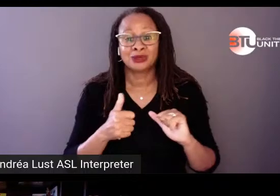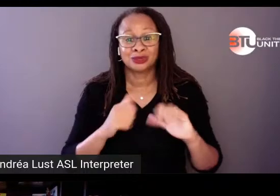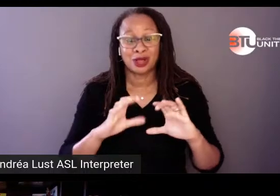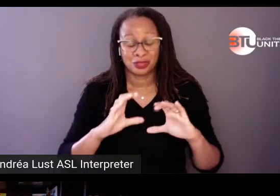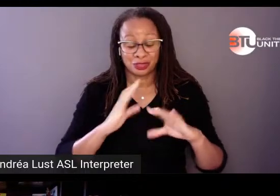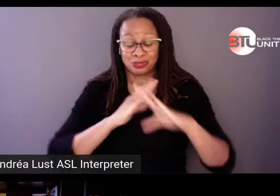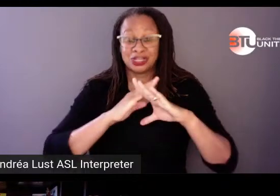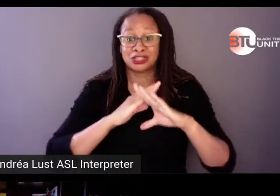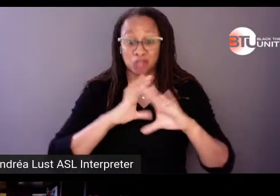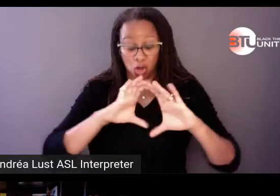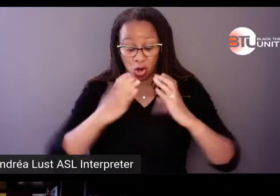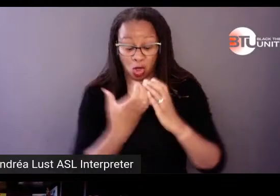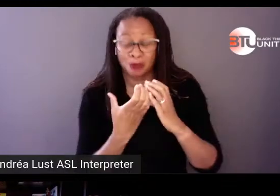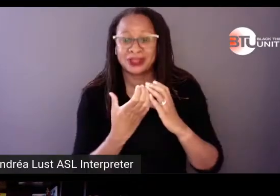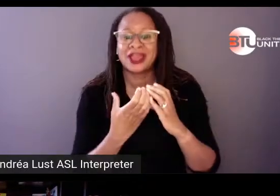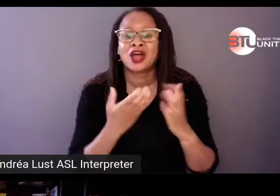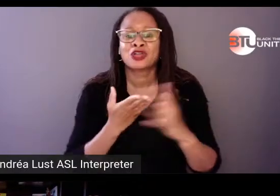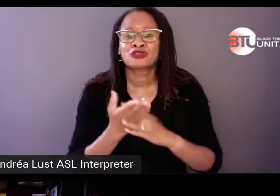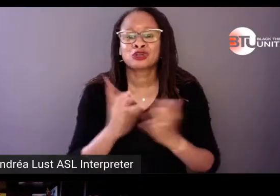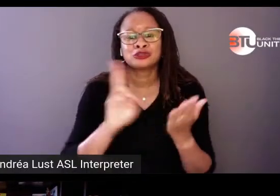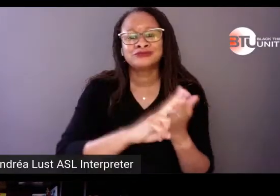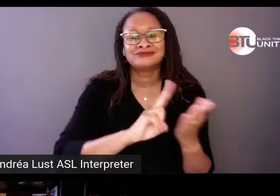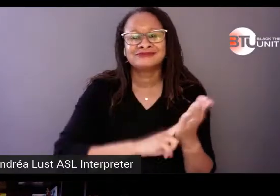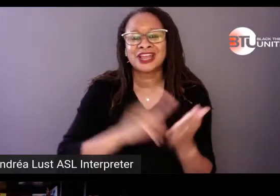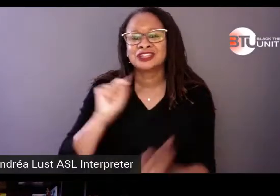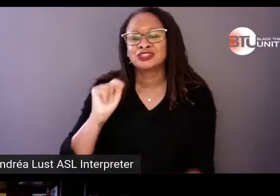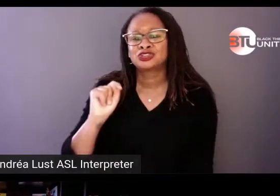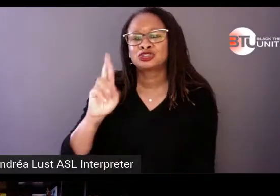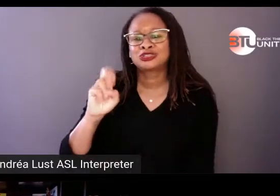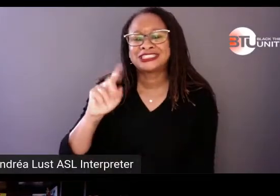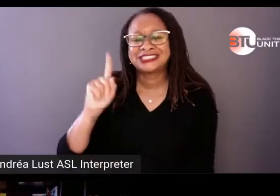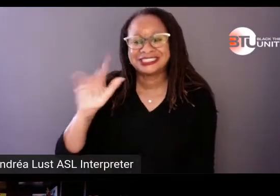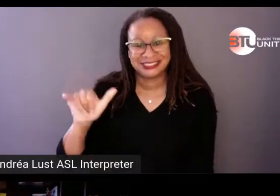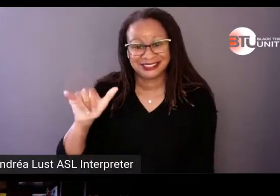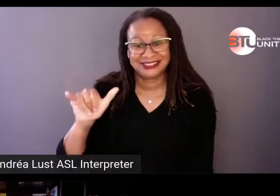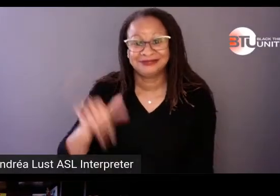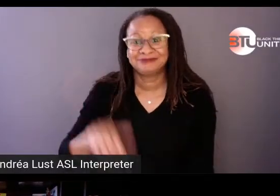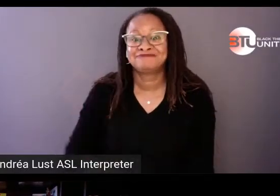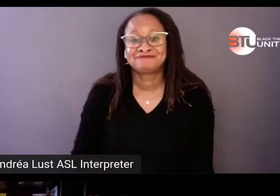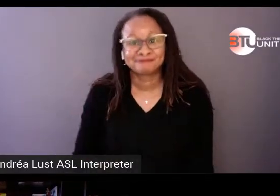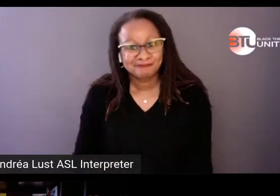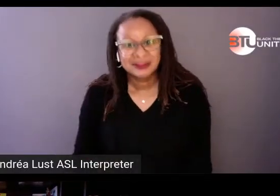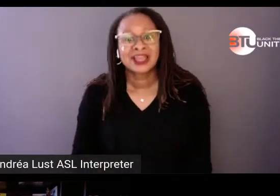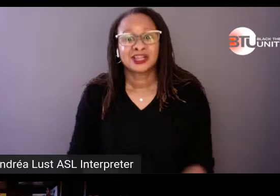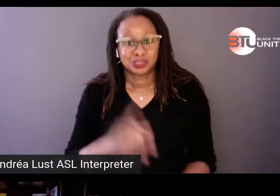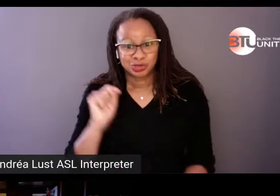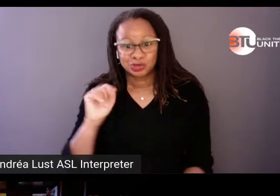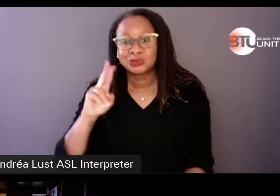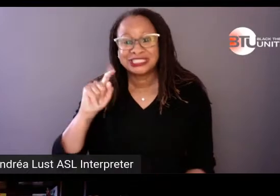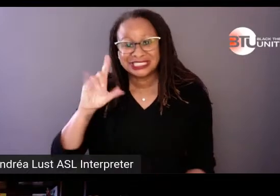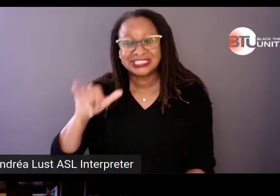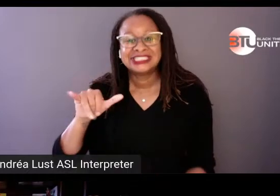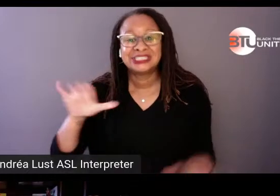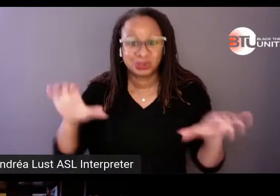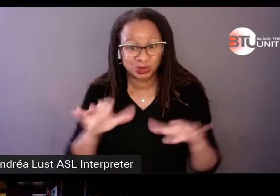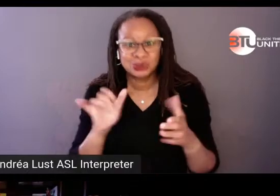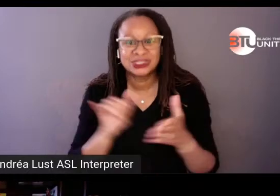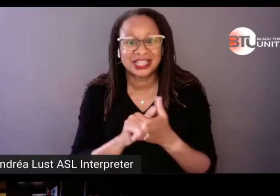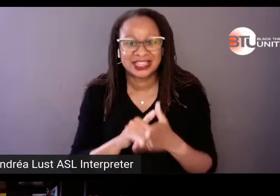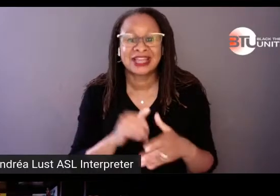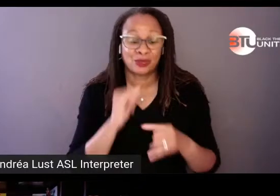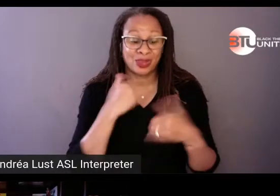treaties. That's one of the things that treaties actually, you know, government at work, what treaties actually do. There are